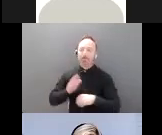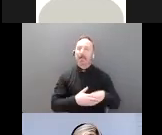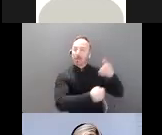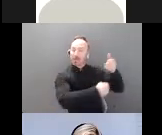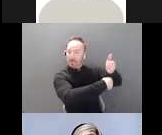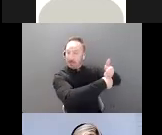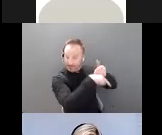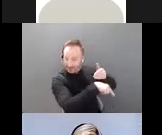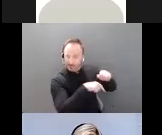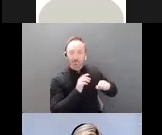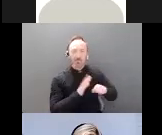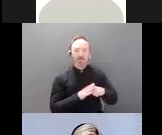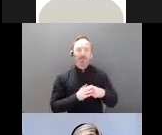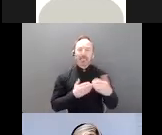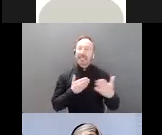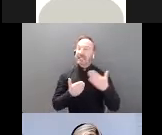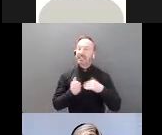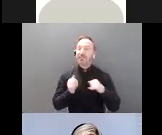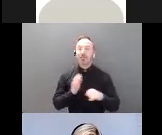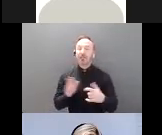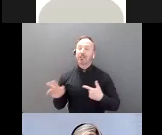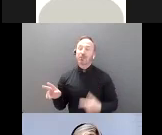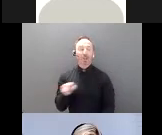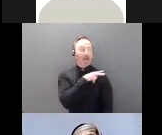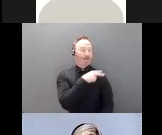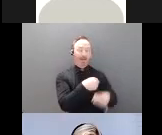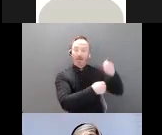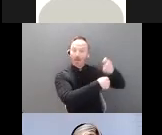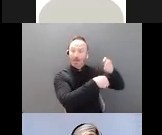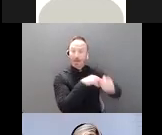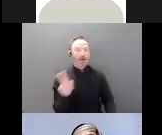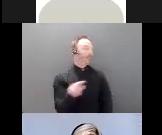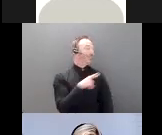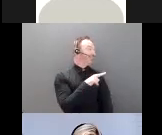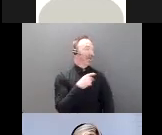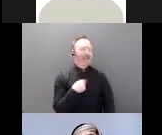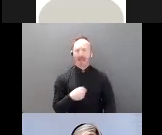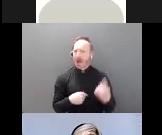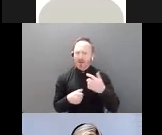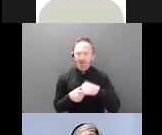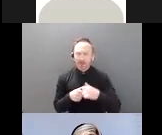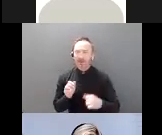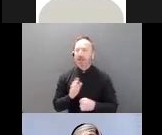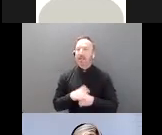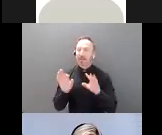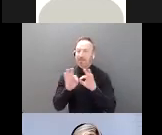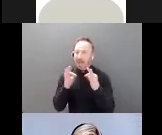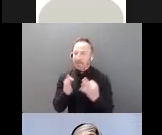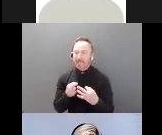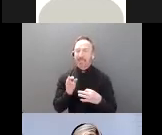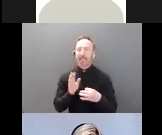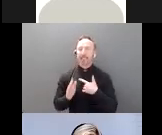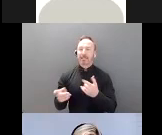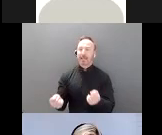very easy for me to look out the window. And I always remember like just glancing out the window with every family I had in my